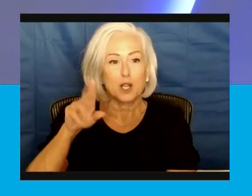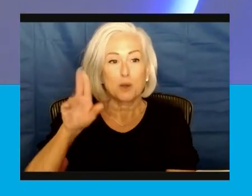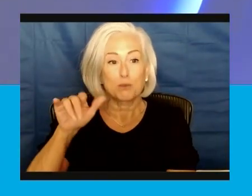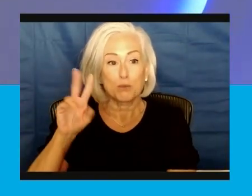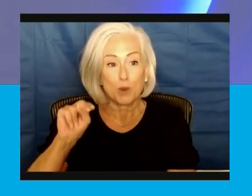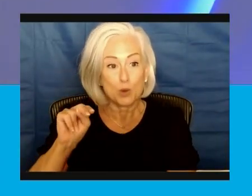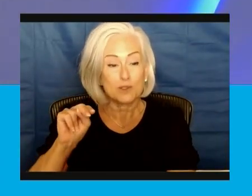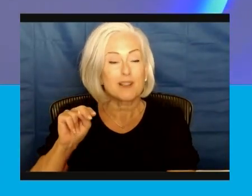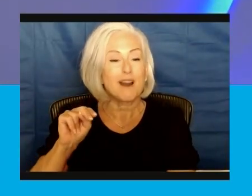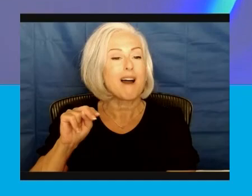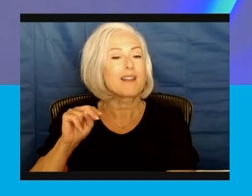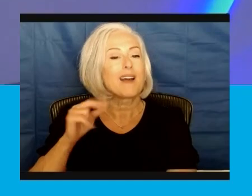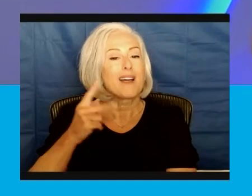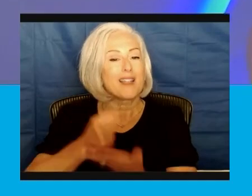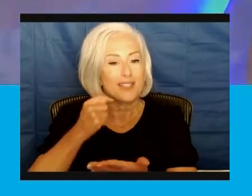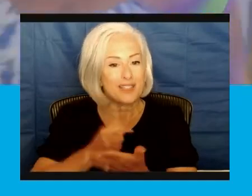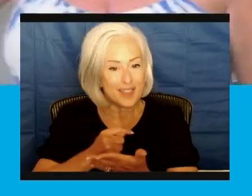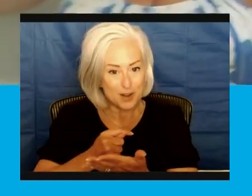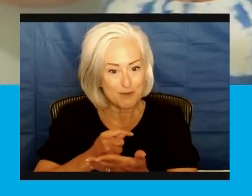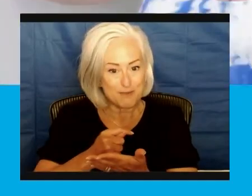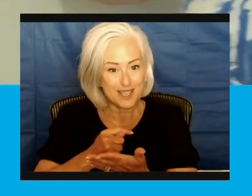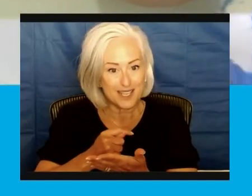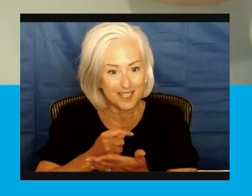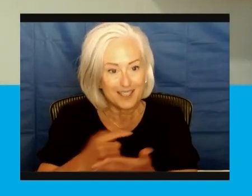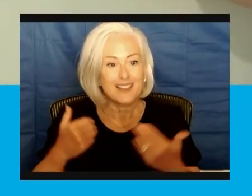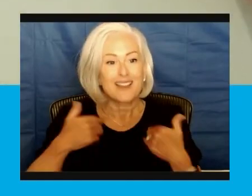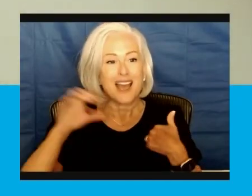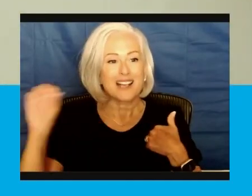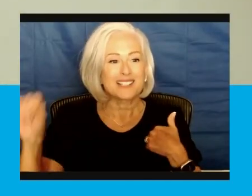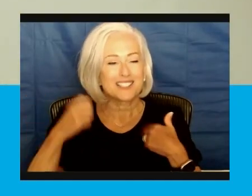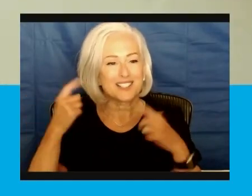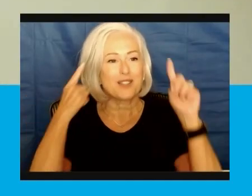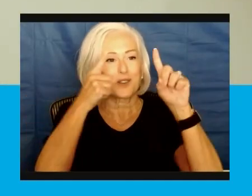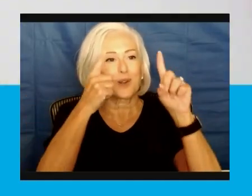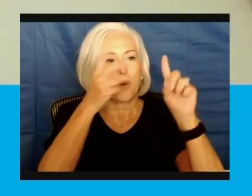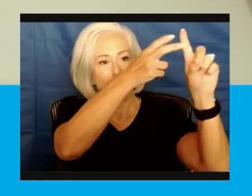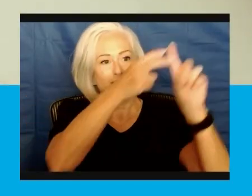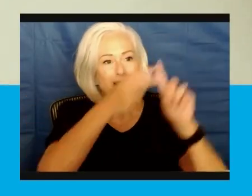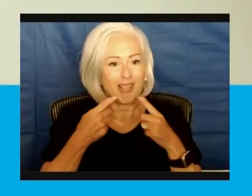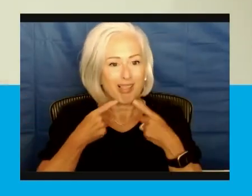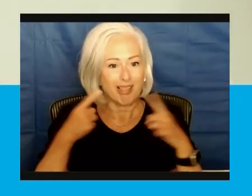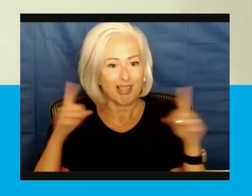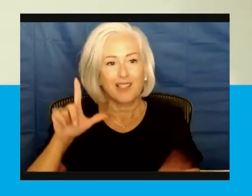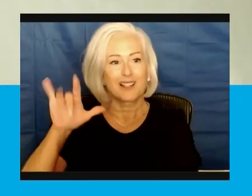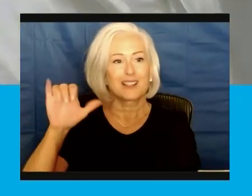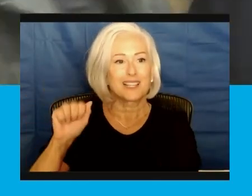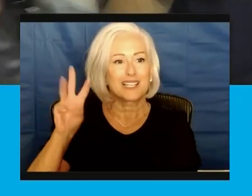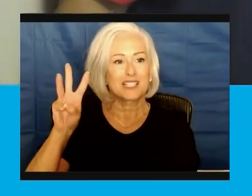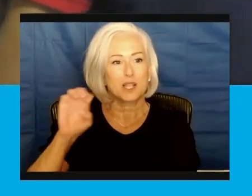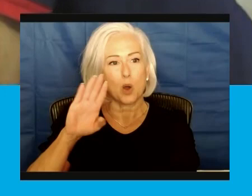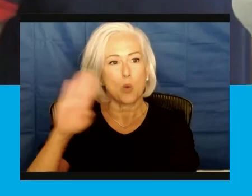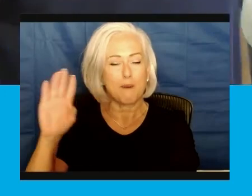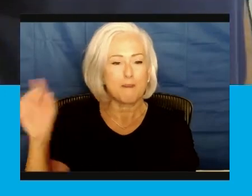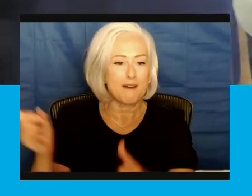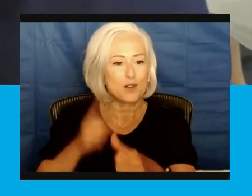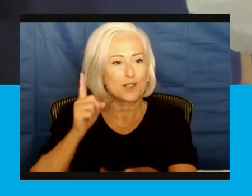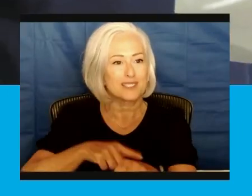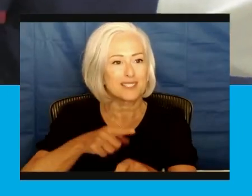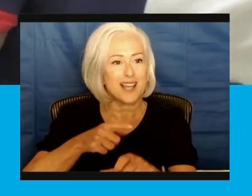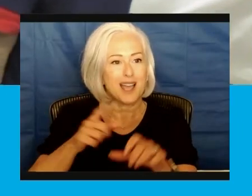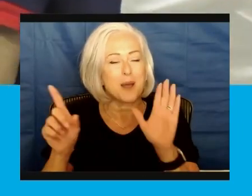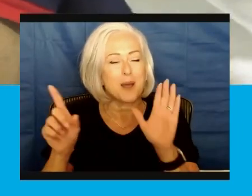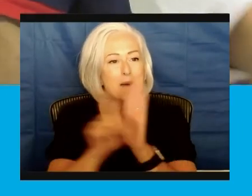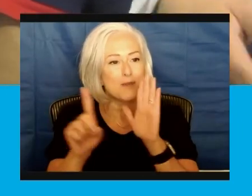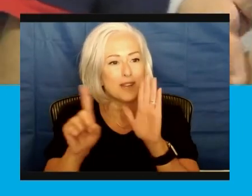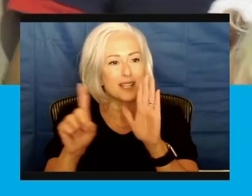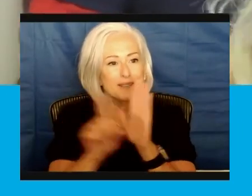Center crosses another milestone, and we were there. Lisa Webb becomes the first to ring the bell at the region's only proton